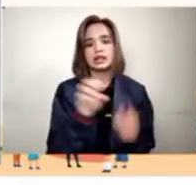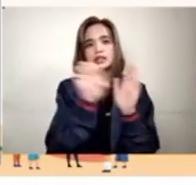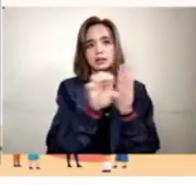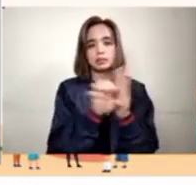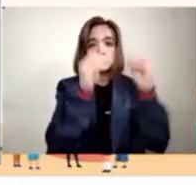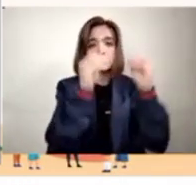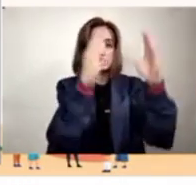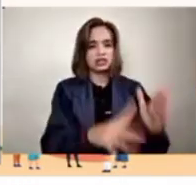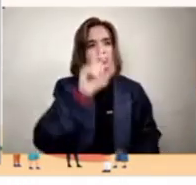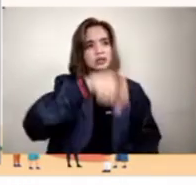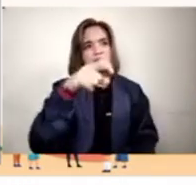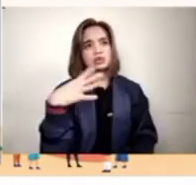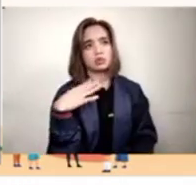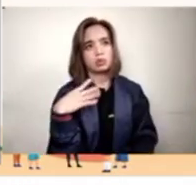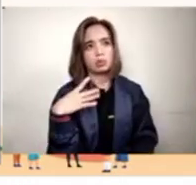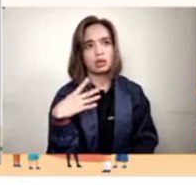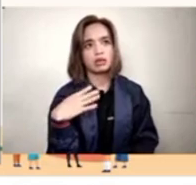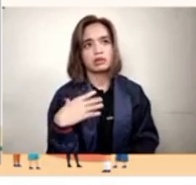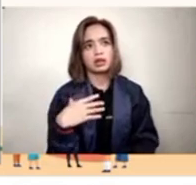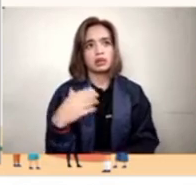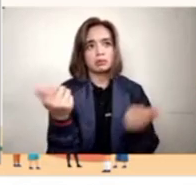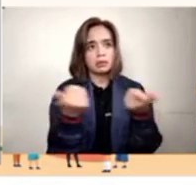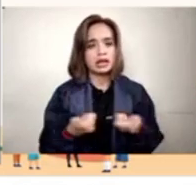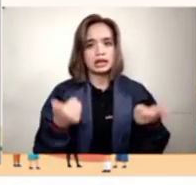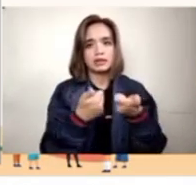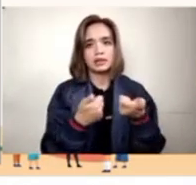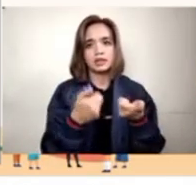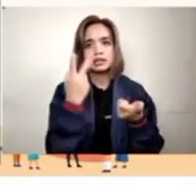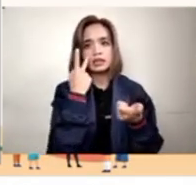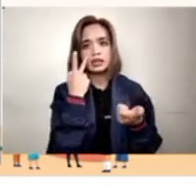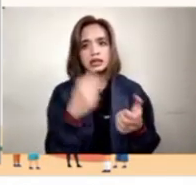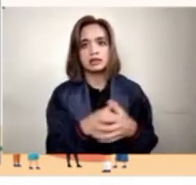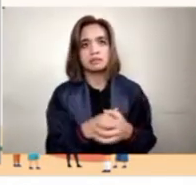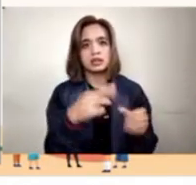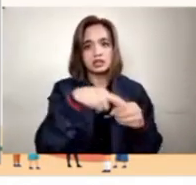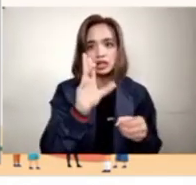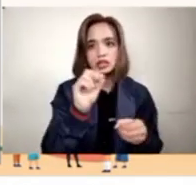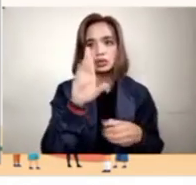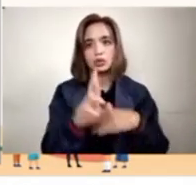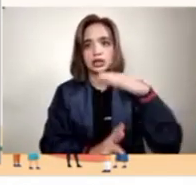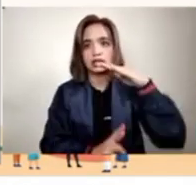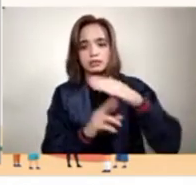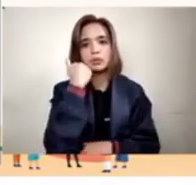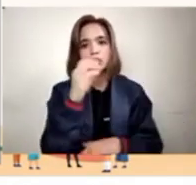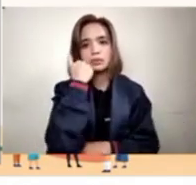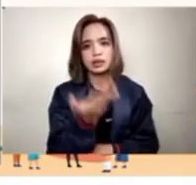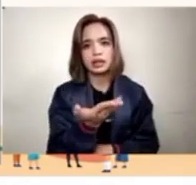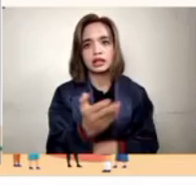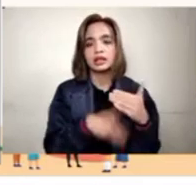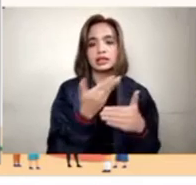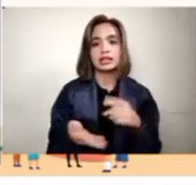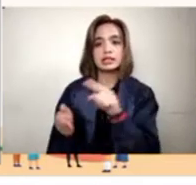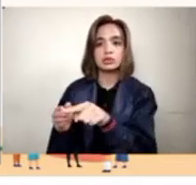vacancy, which the teacher has to wait for vacancy due to resignation, retirement, or death. And the